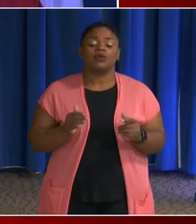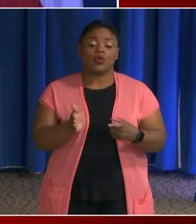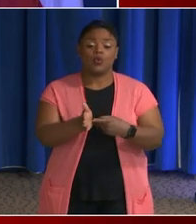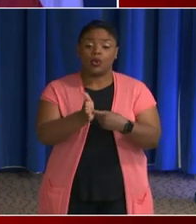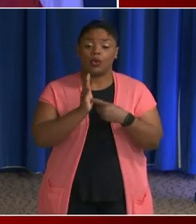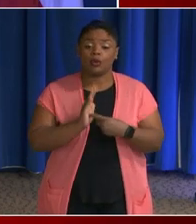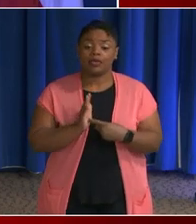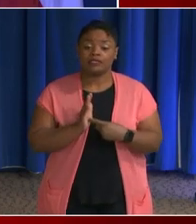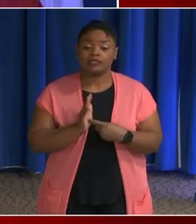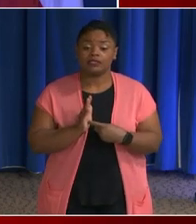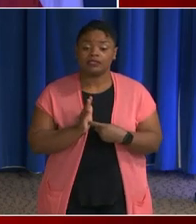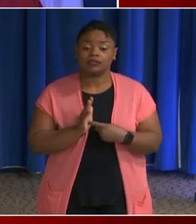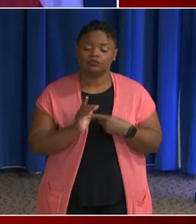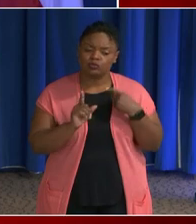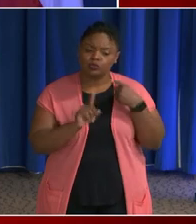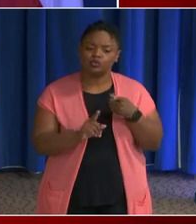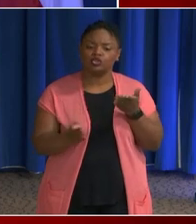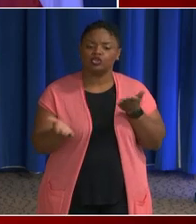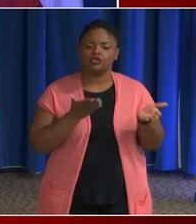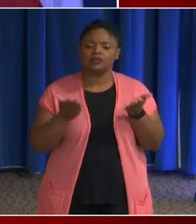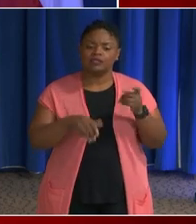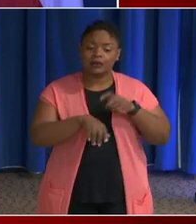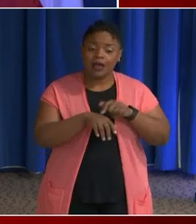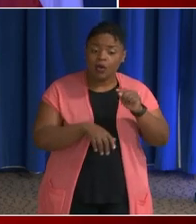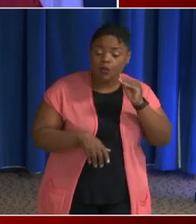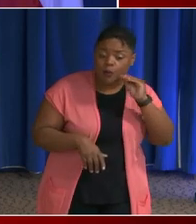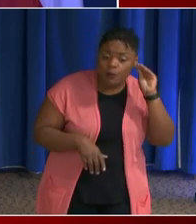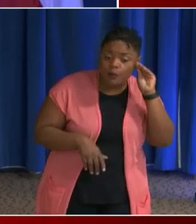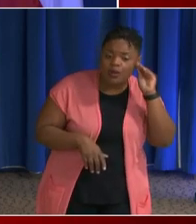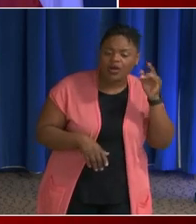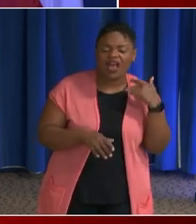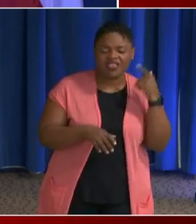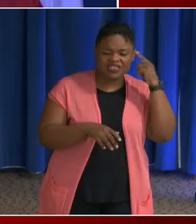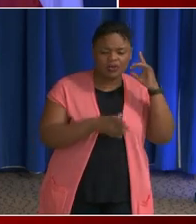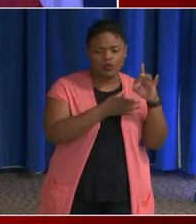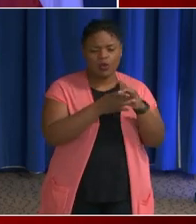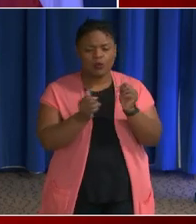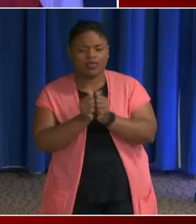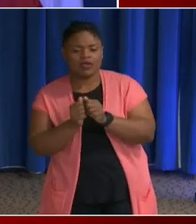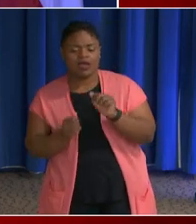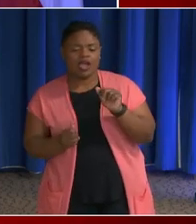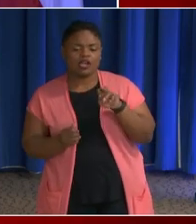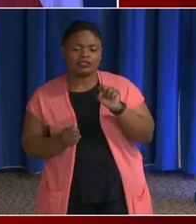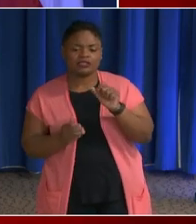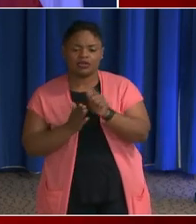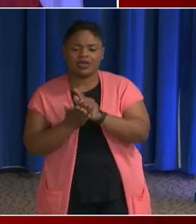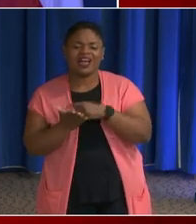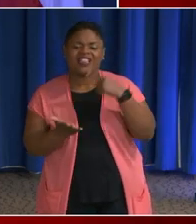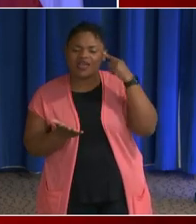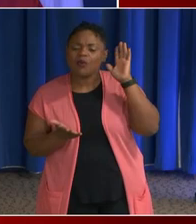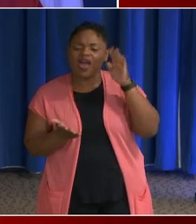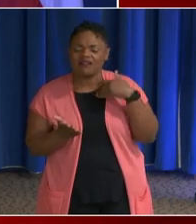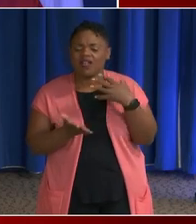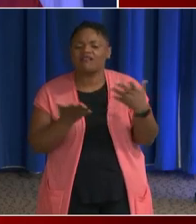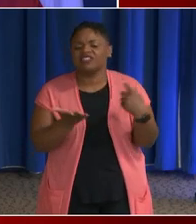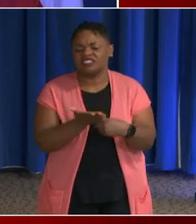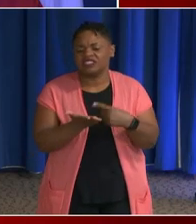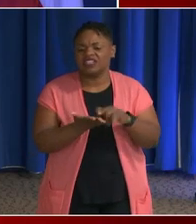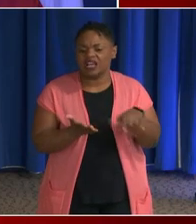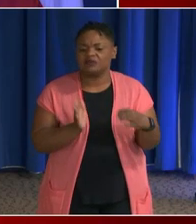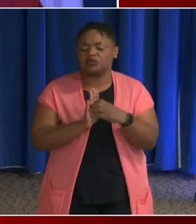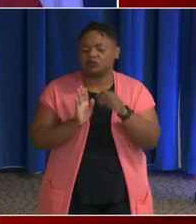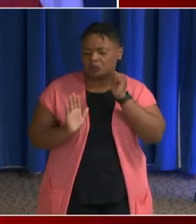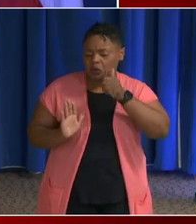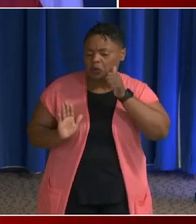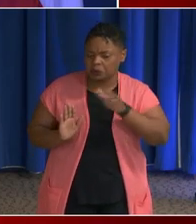I believe tracks the CARES Act. I expect there'll be quite a bit of discussion on this measure tomorrow.